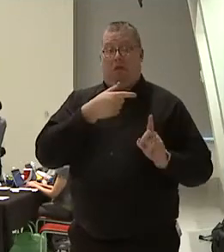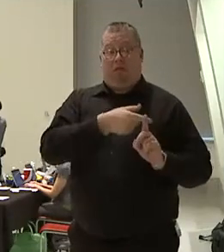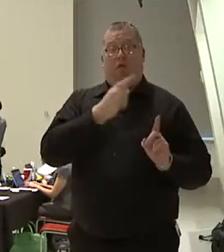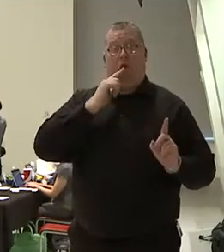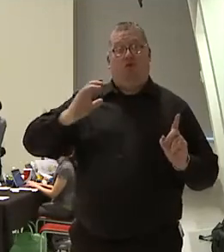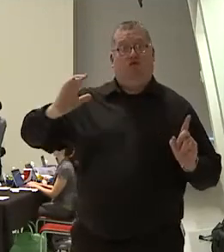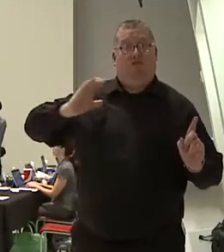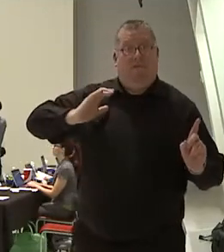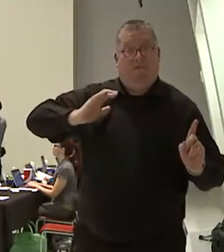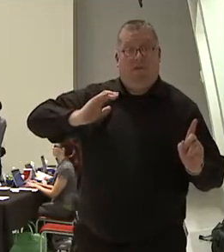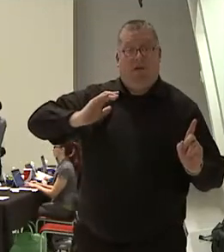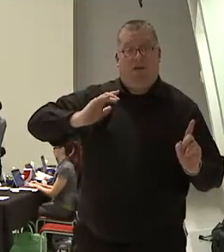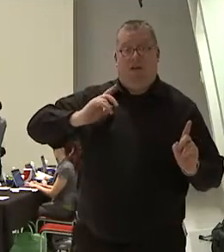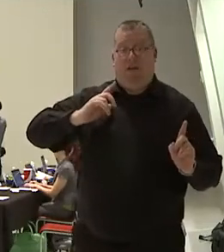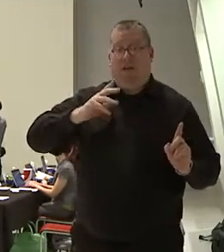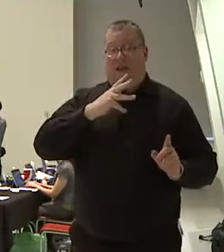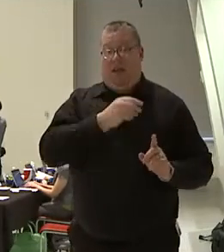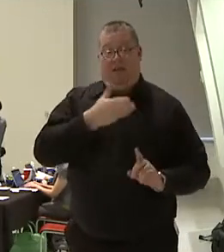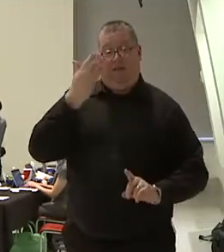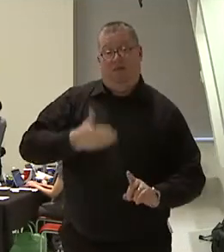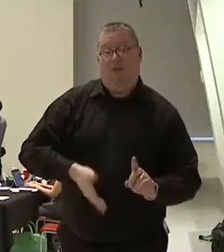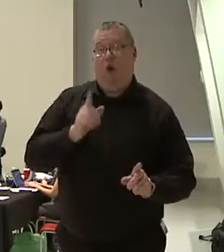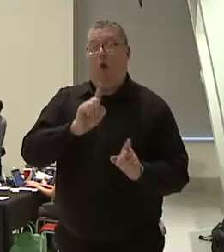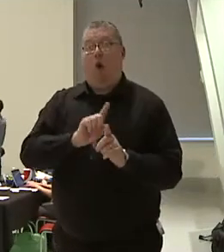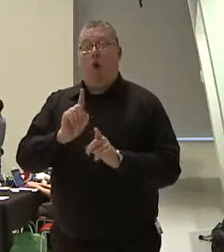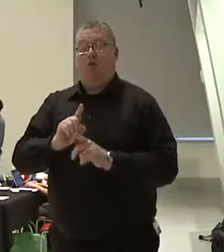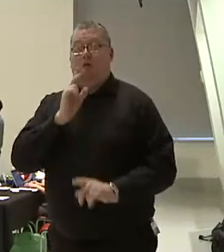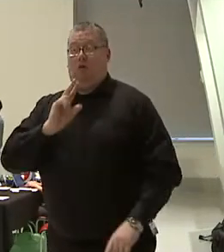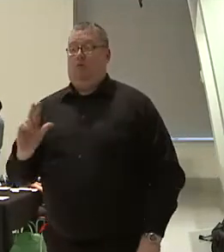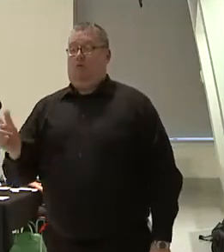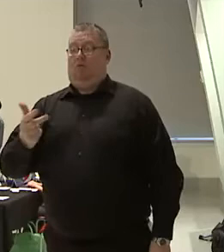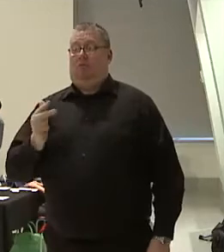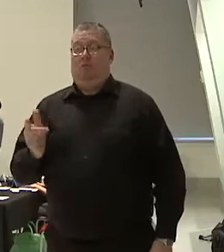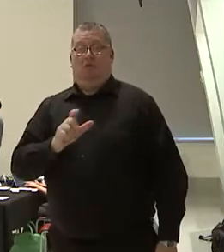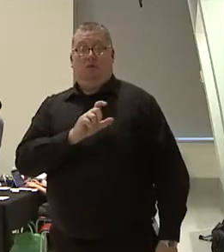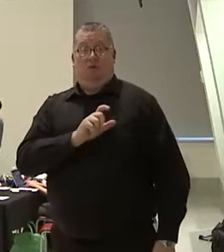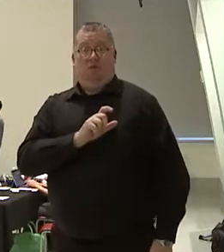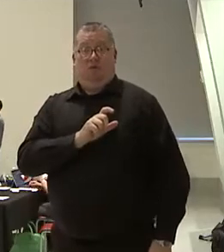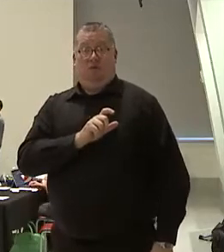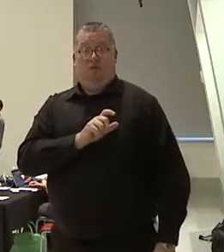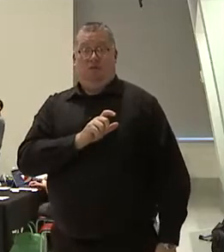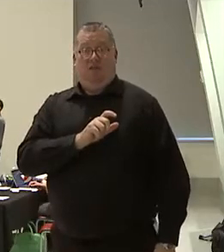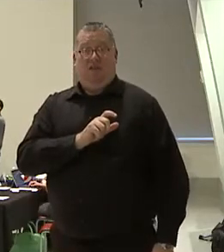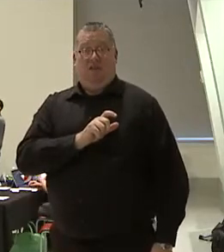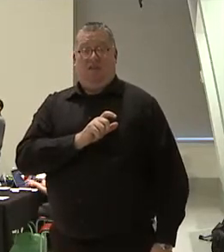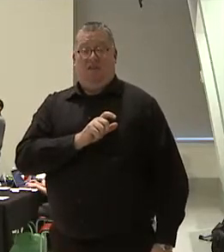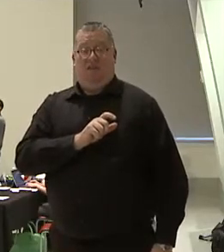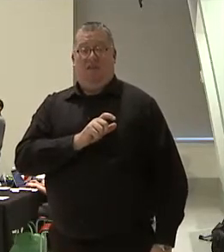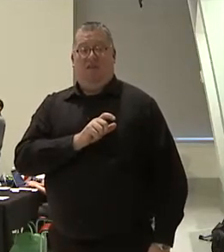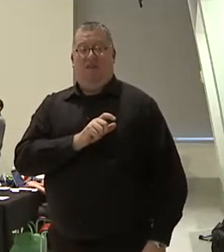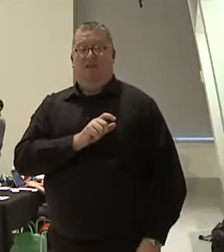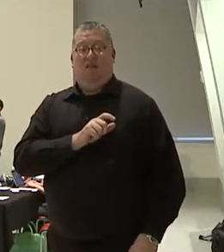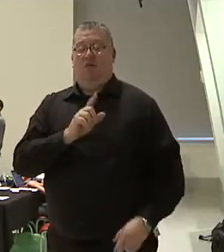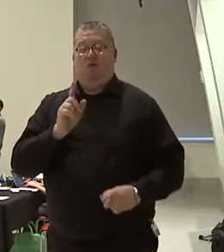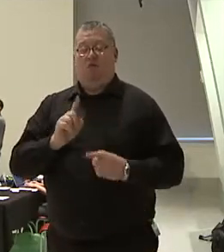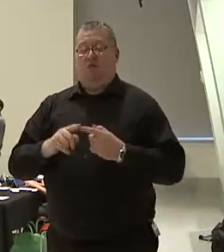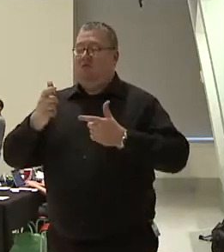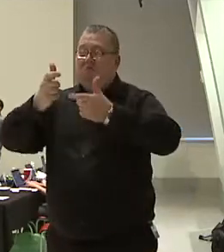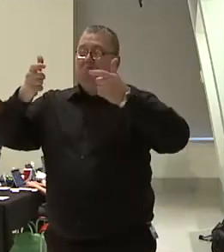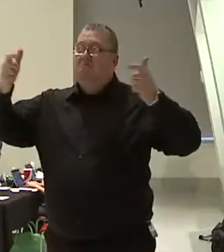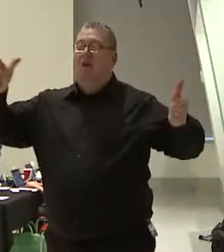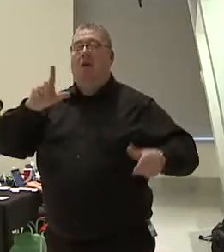and he or she is also the patrol officer and the CSI, to a mega LA-sized police